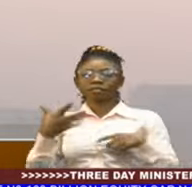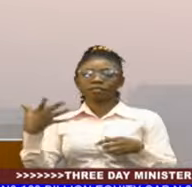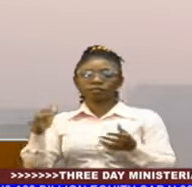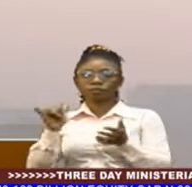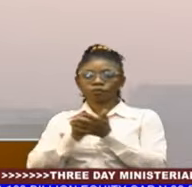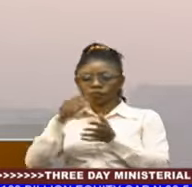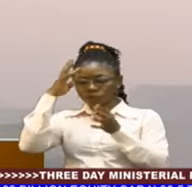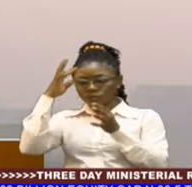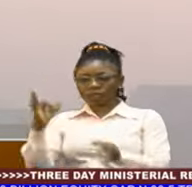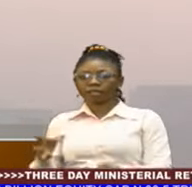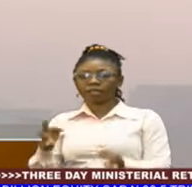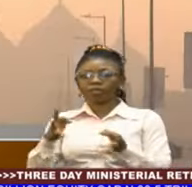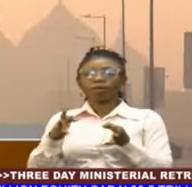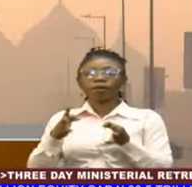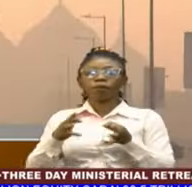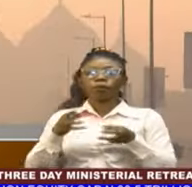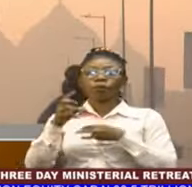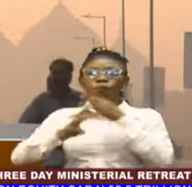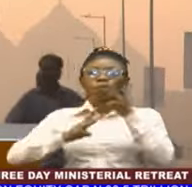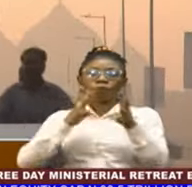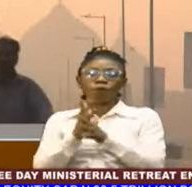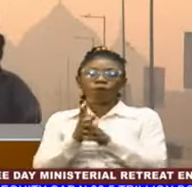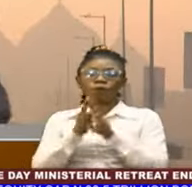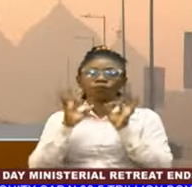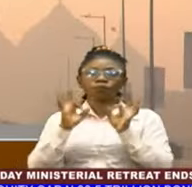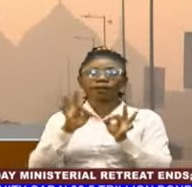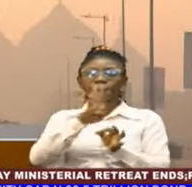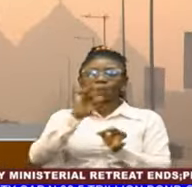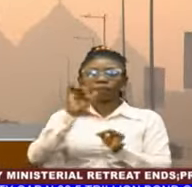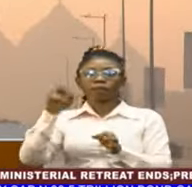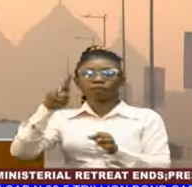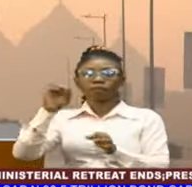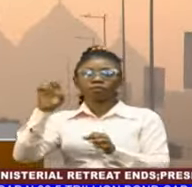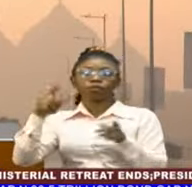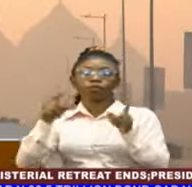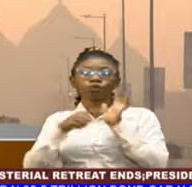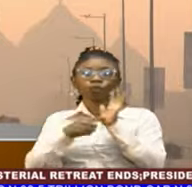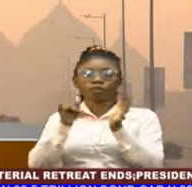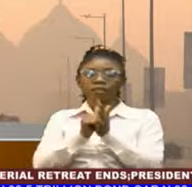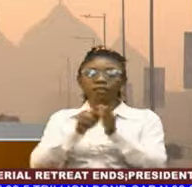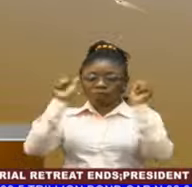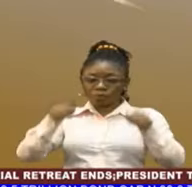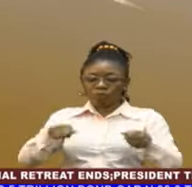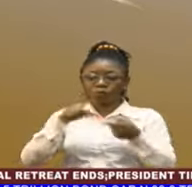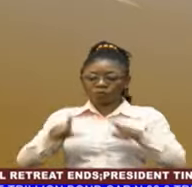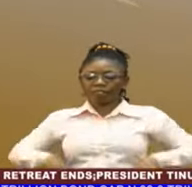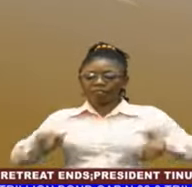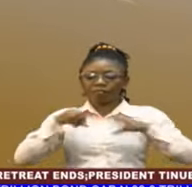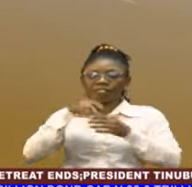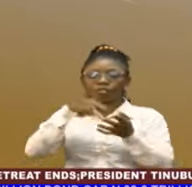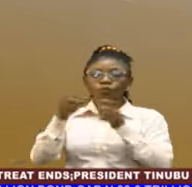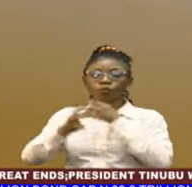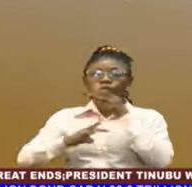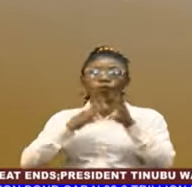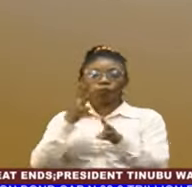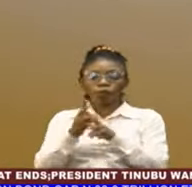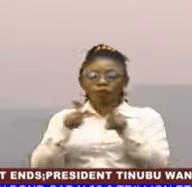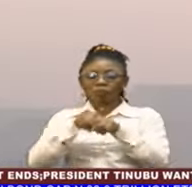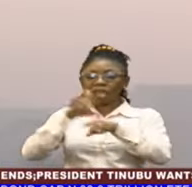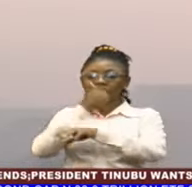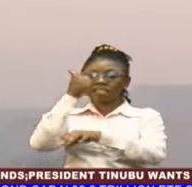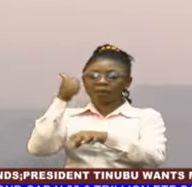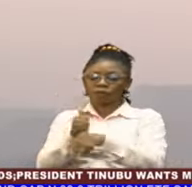and create a truly shared world. Biosphere reserves have shown that it is possible to live in this world while also establishing